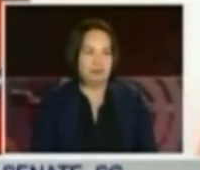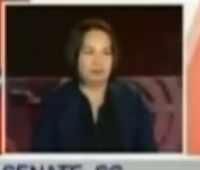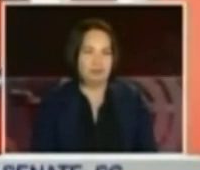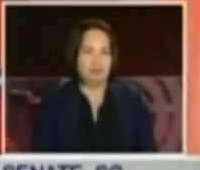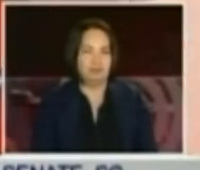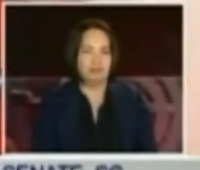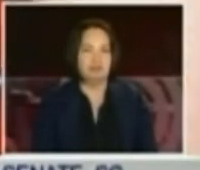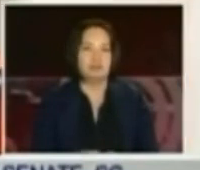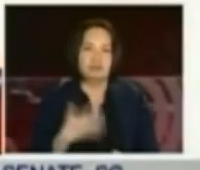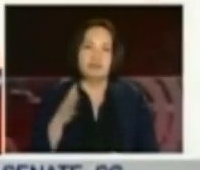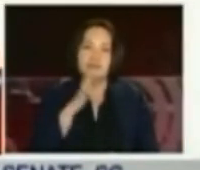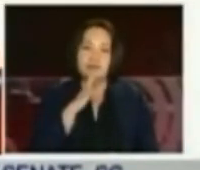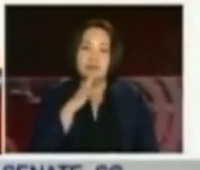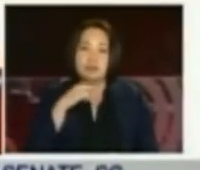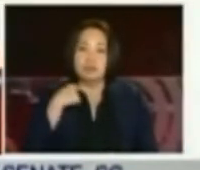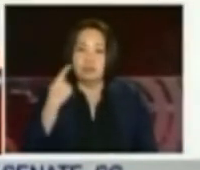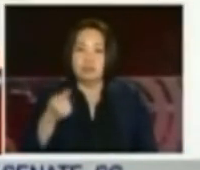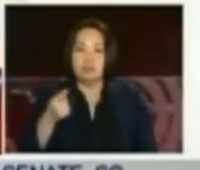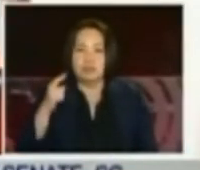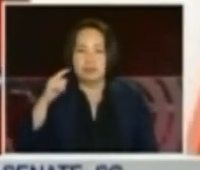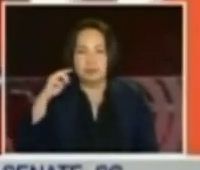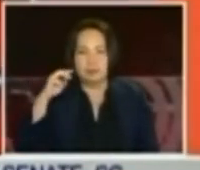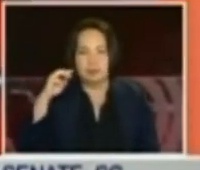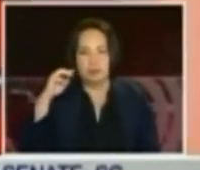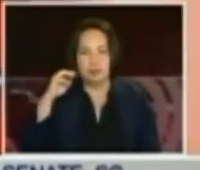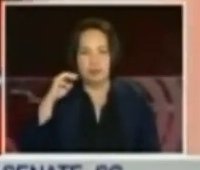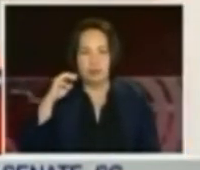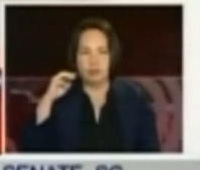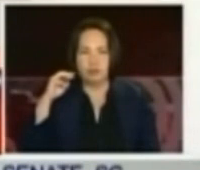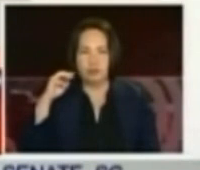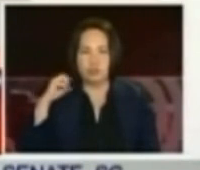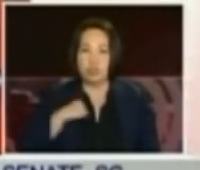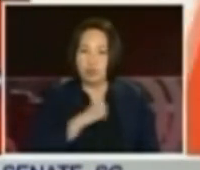Mr. President, may we have the summary of the votes?